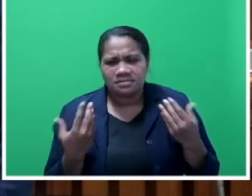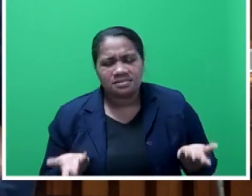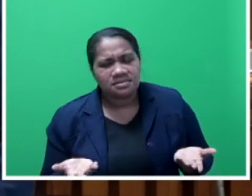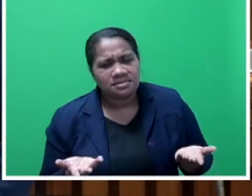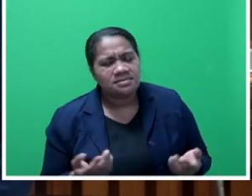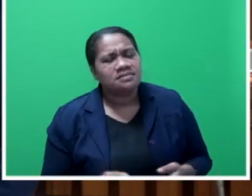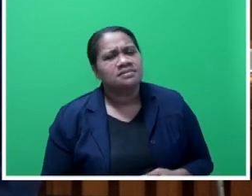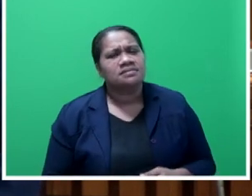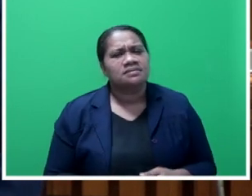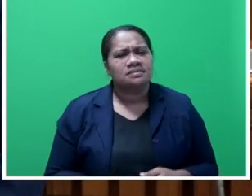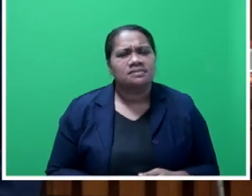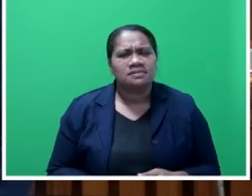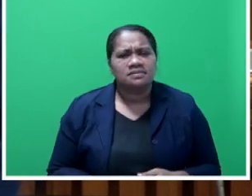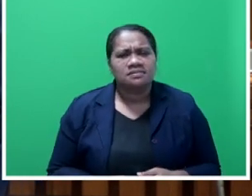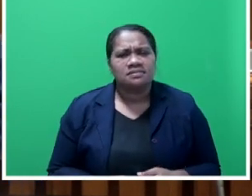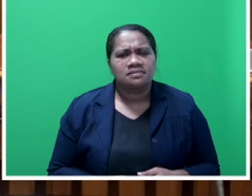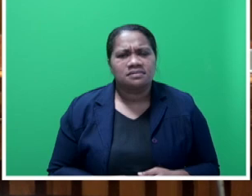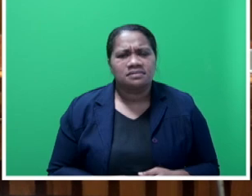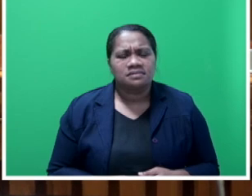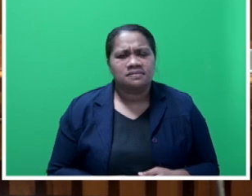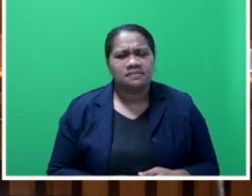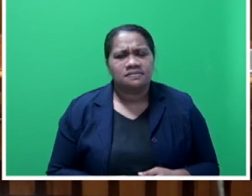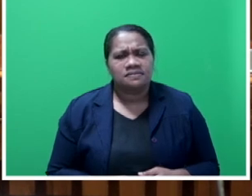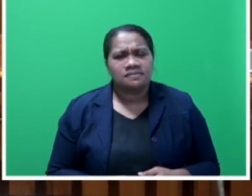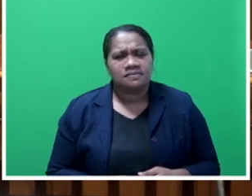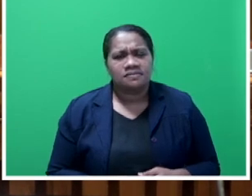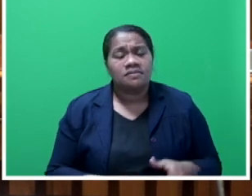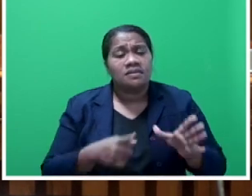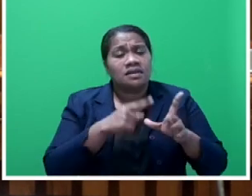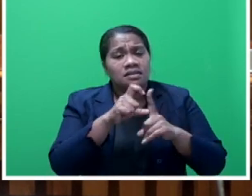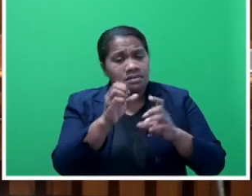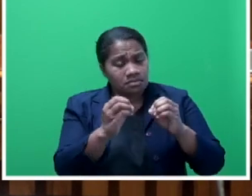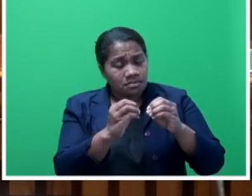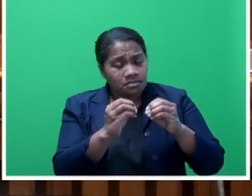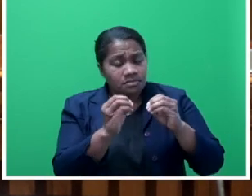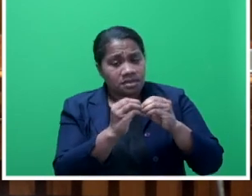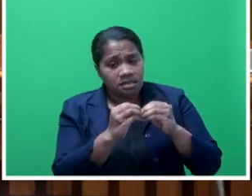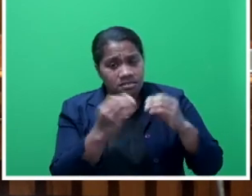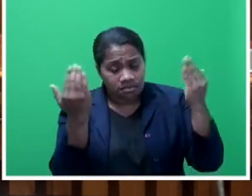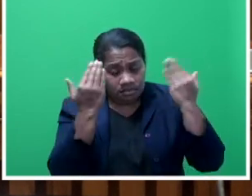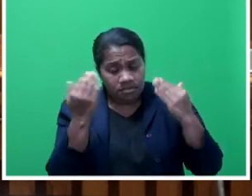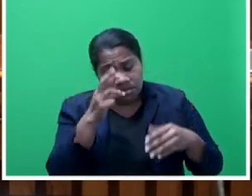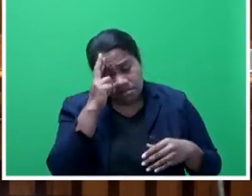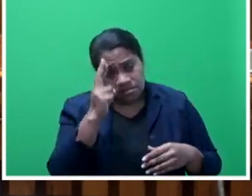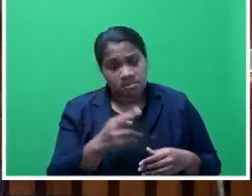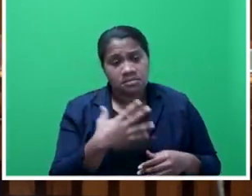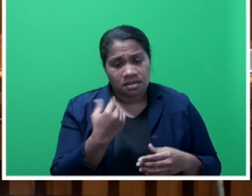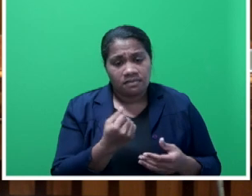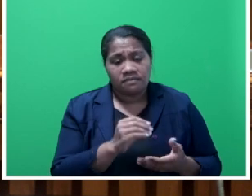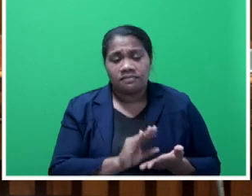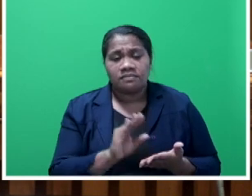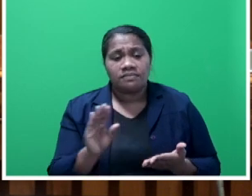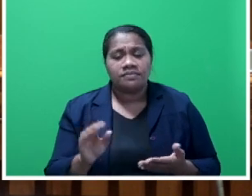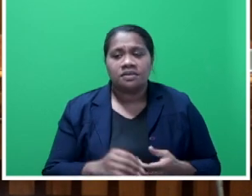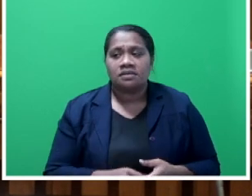Imbecilic contributions we are getting, Mr. Speaker, sir. ADB, Mr. Speaker, sir, has lent to FJ. Honourable Speaker, point of